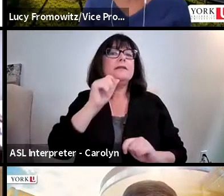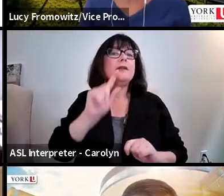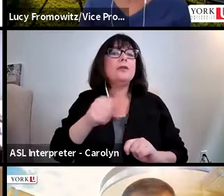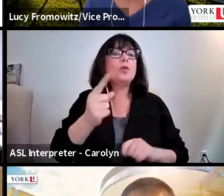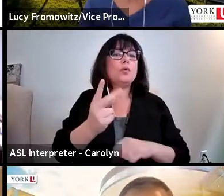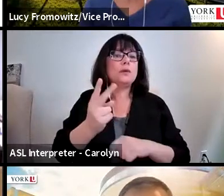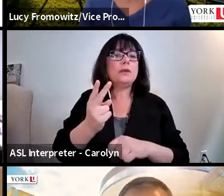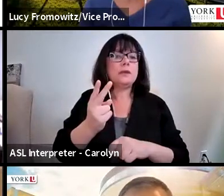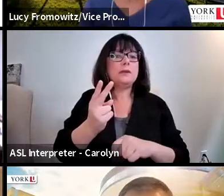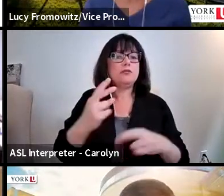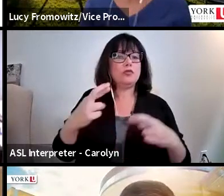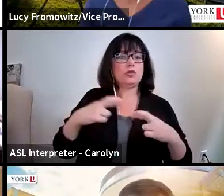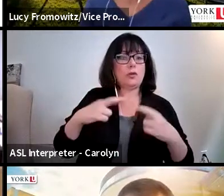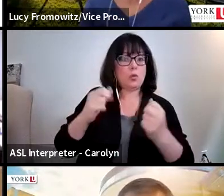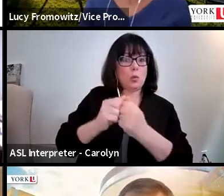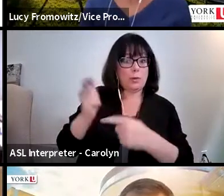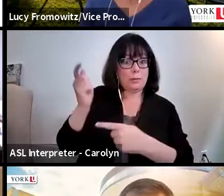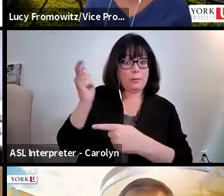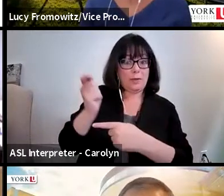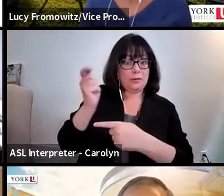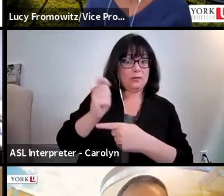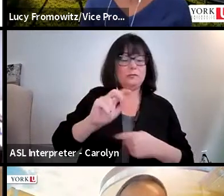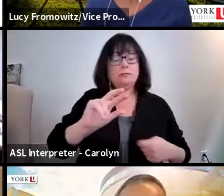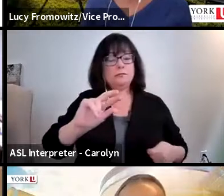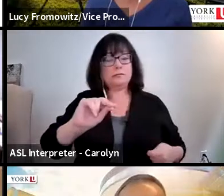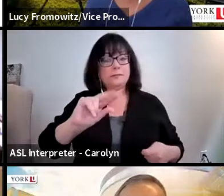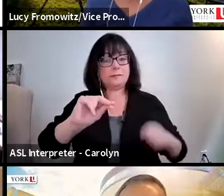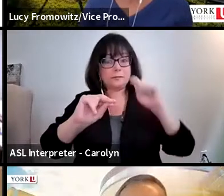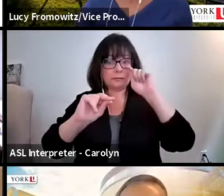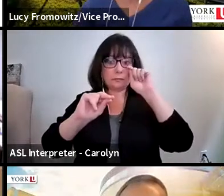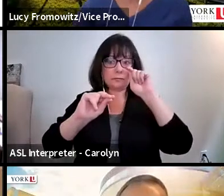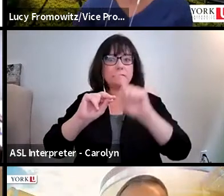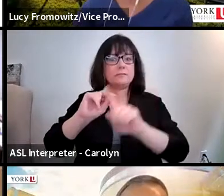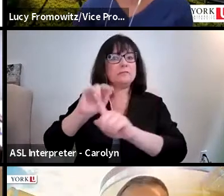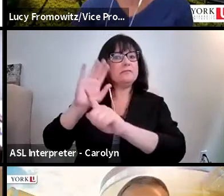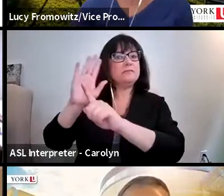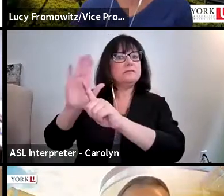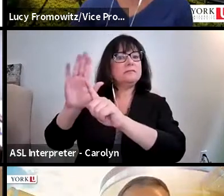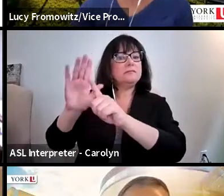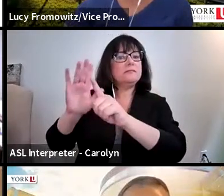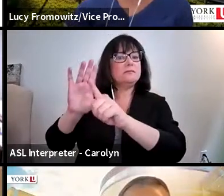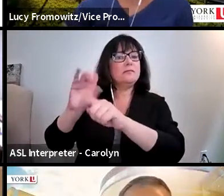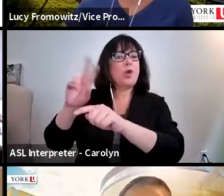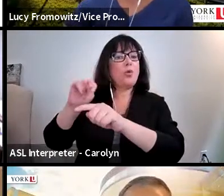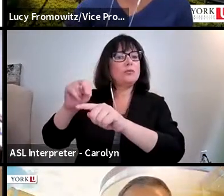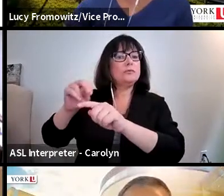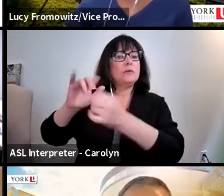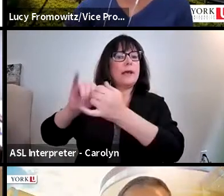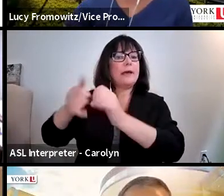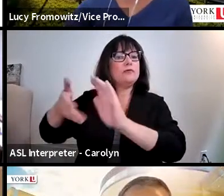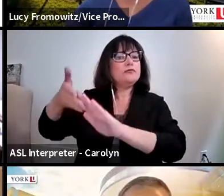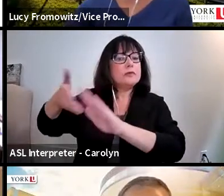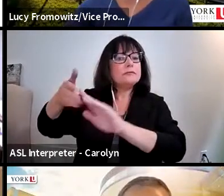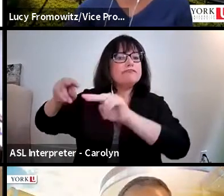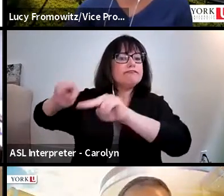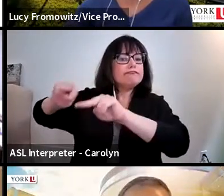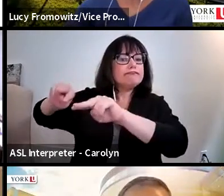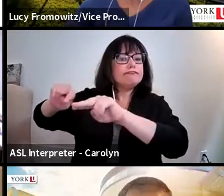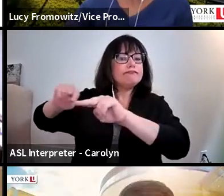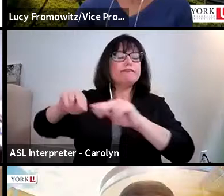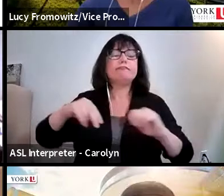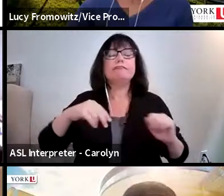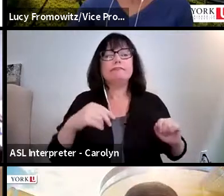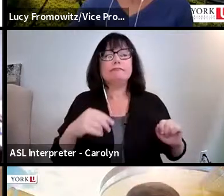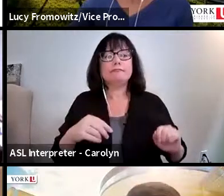vehicle. Changes to the pension plan sort of have its own governance component to it. And I know that we did engage as